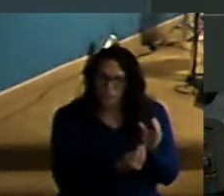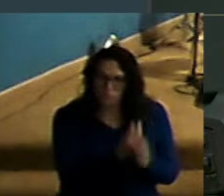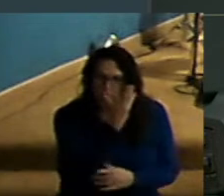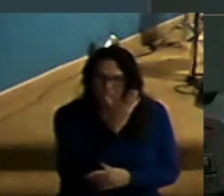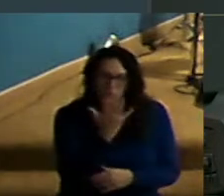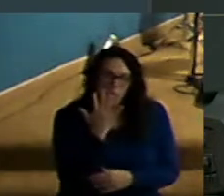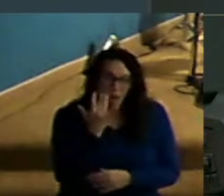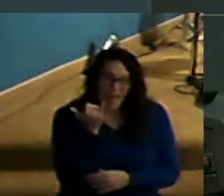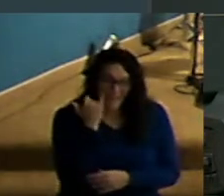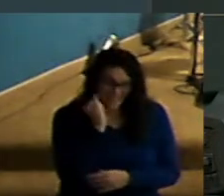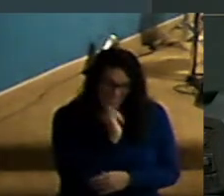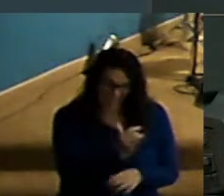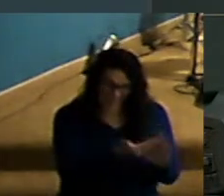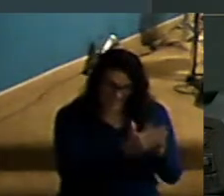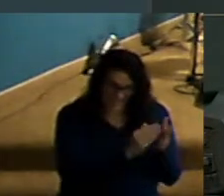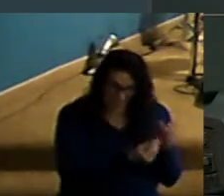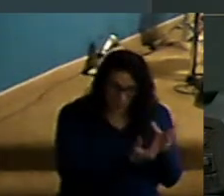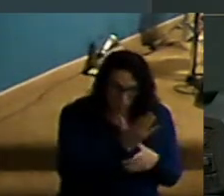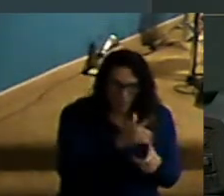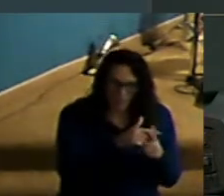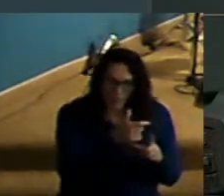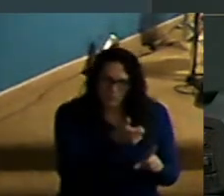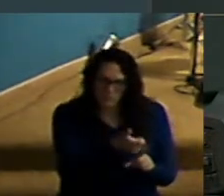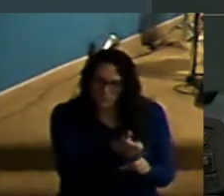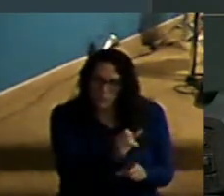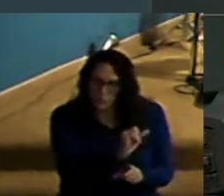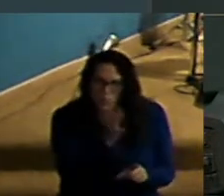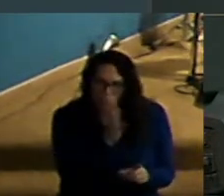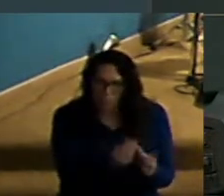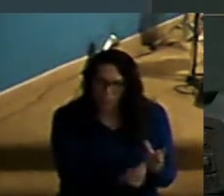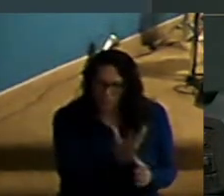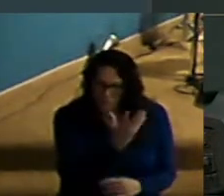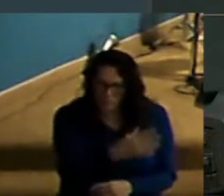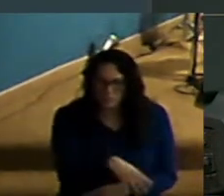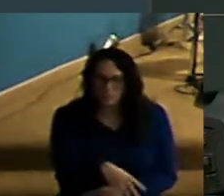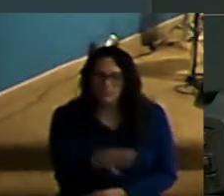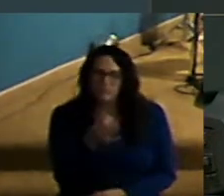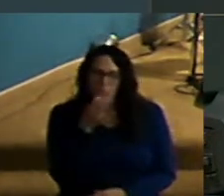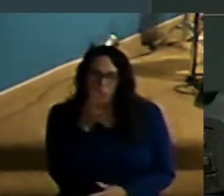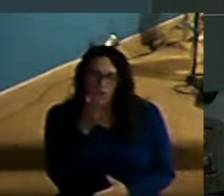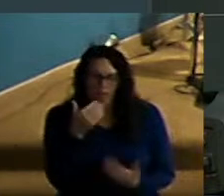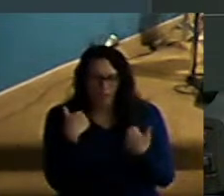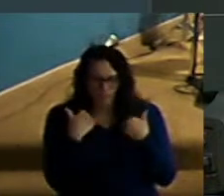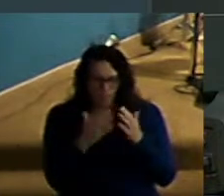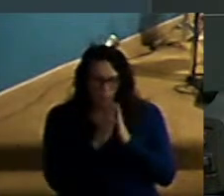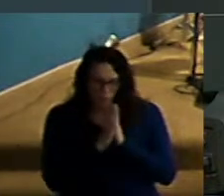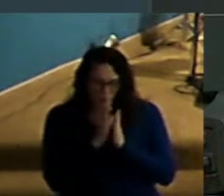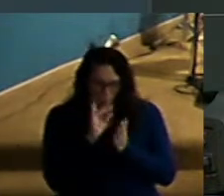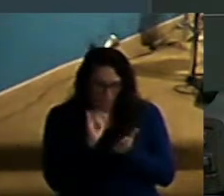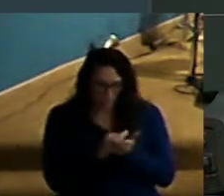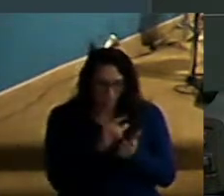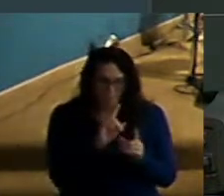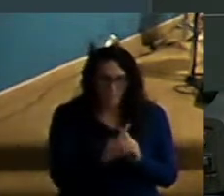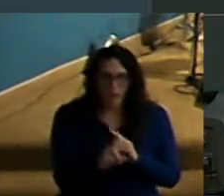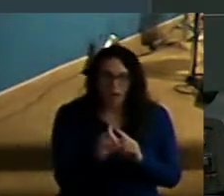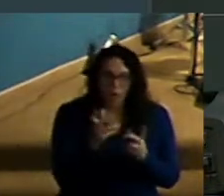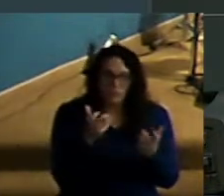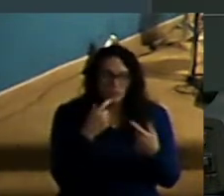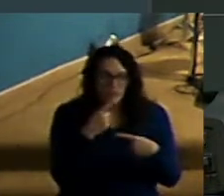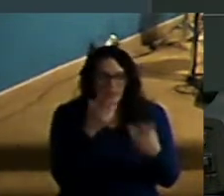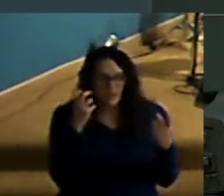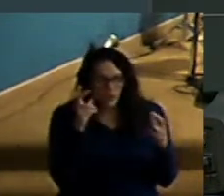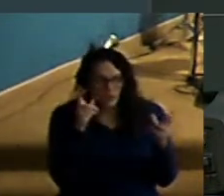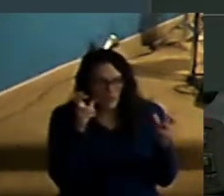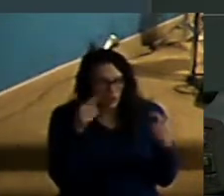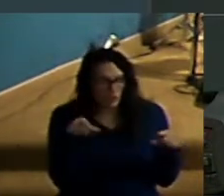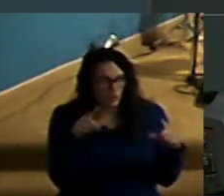will prosper." And so and we're going to lead a prayer in a minute, but I just want to hear you shout out.